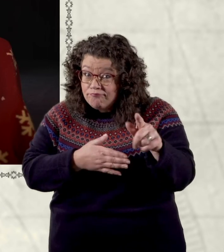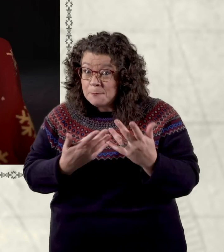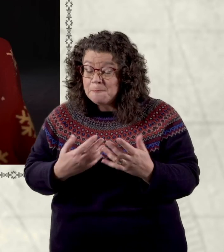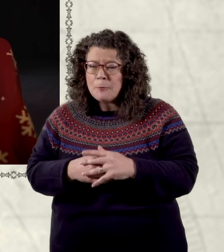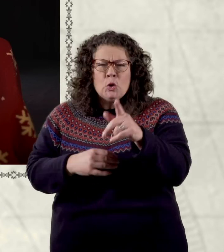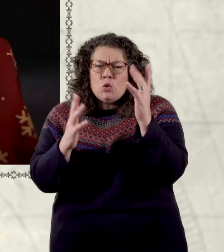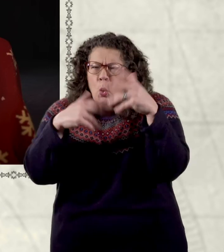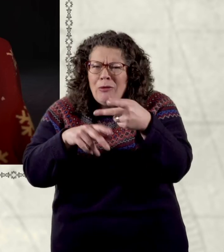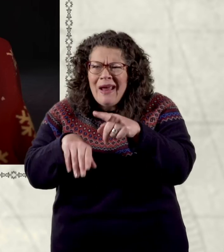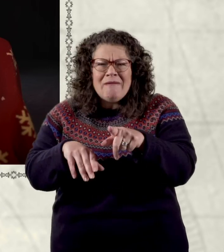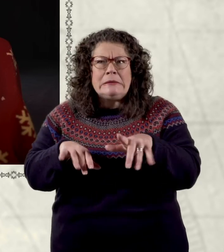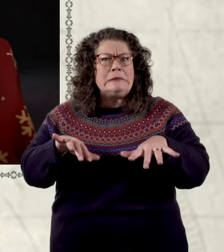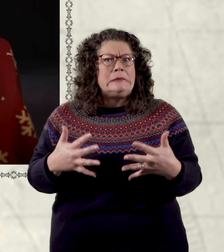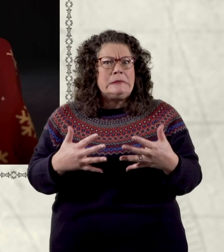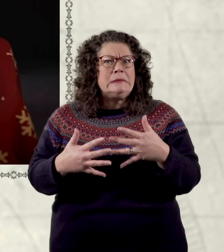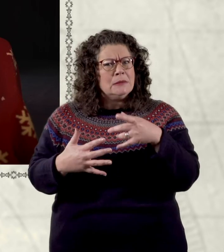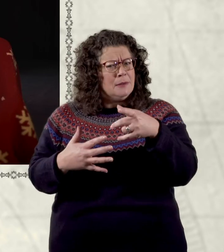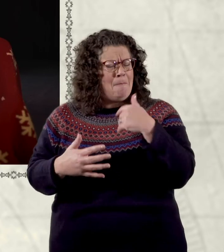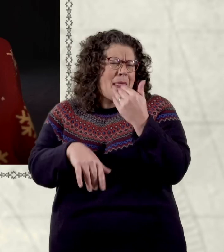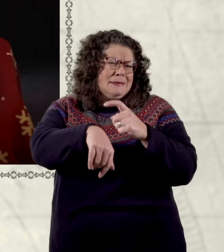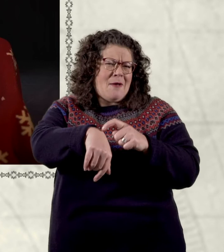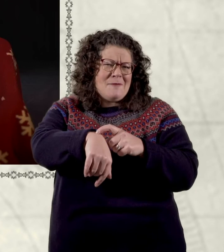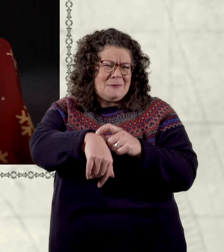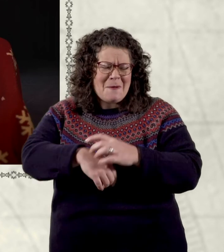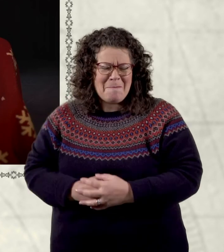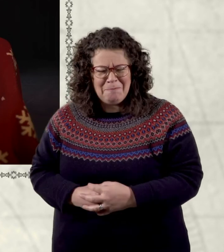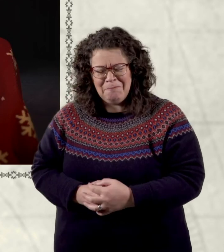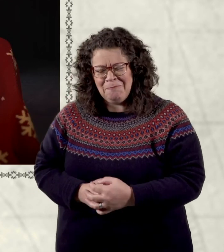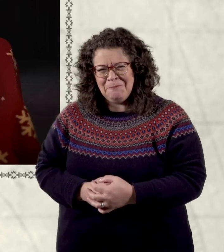haven't. Plenty of time.